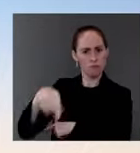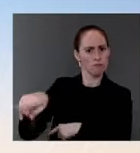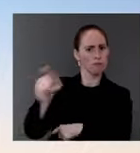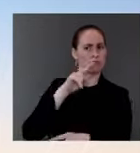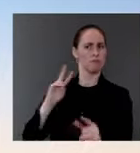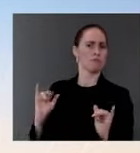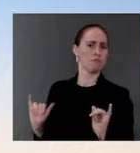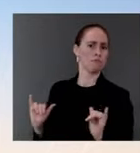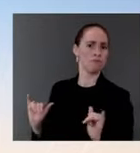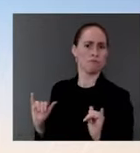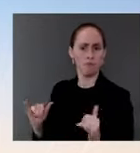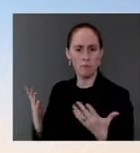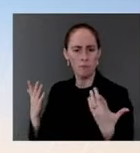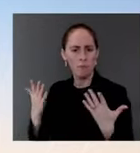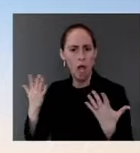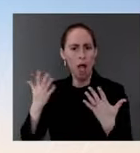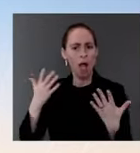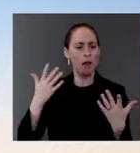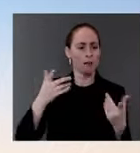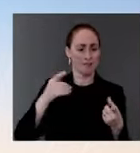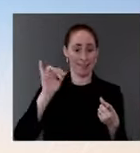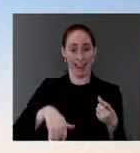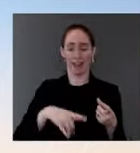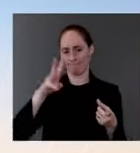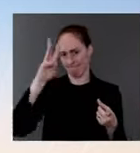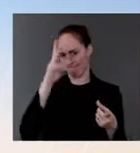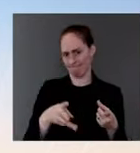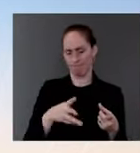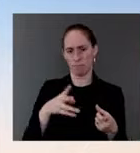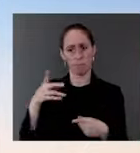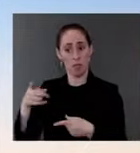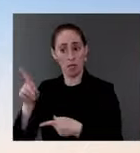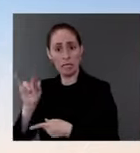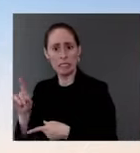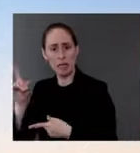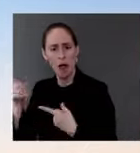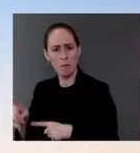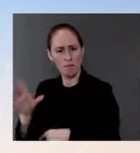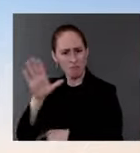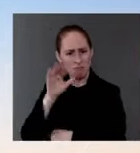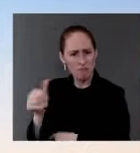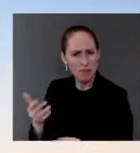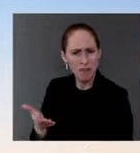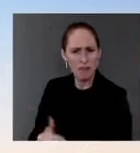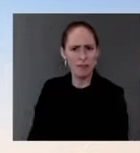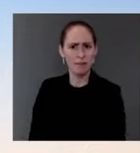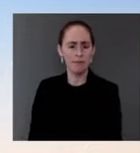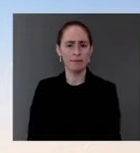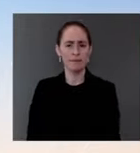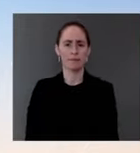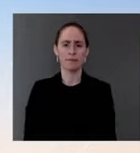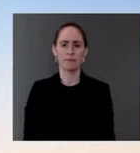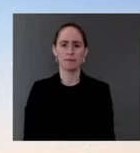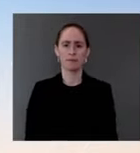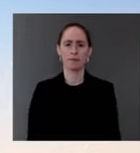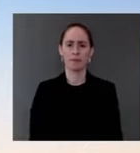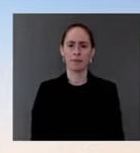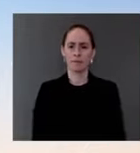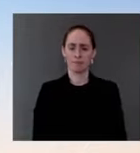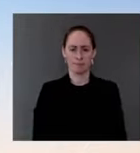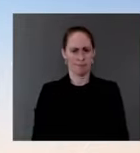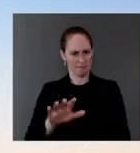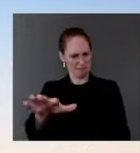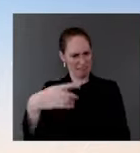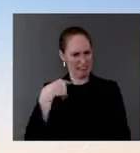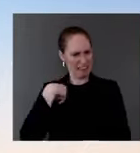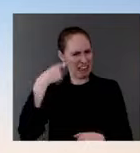particularly as democracy is very fragile? I think the president has spoken very clearly, and facts back this up, about the fact that the